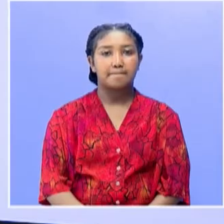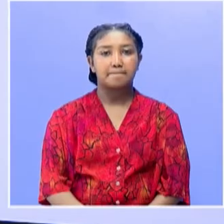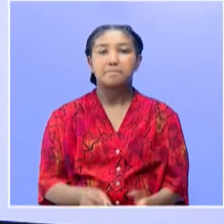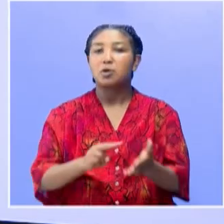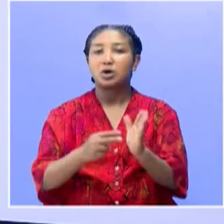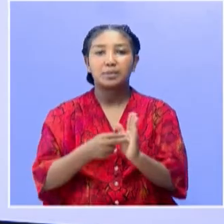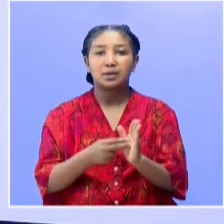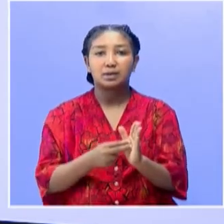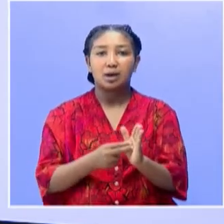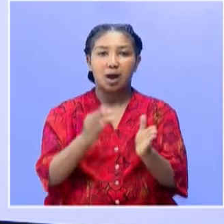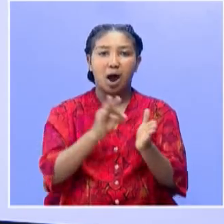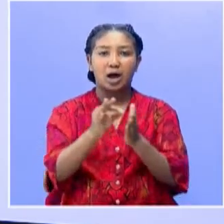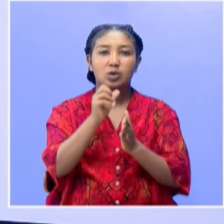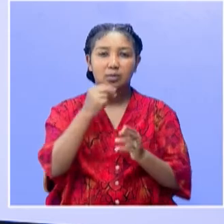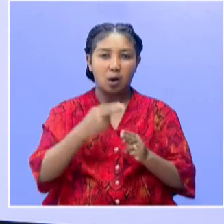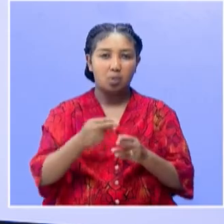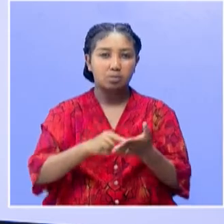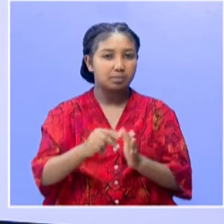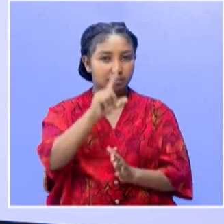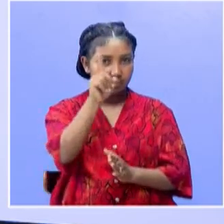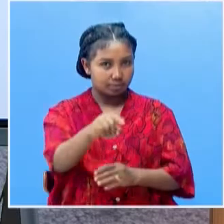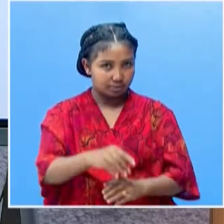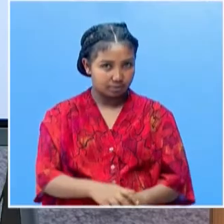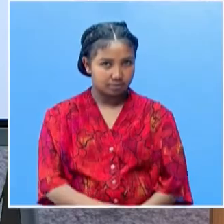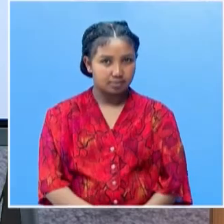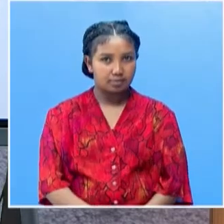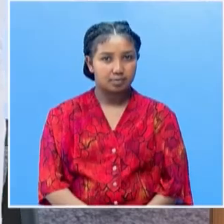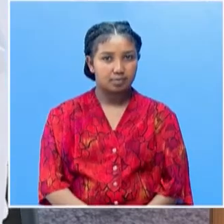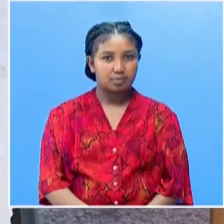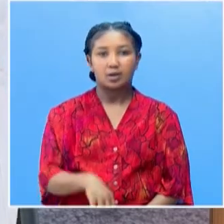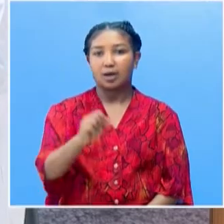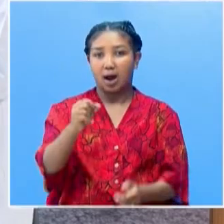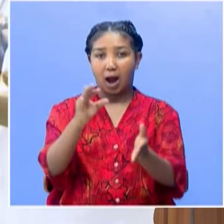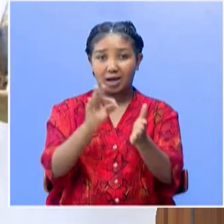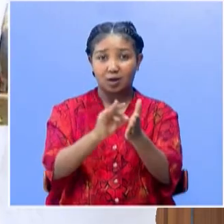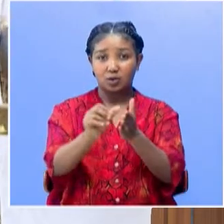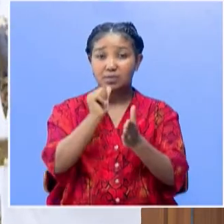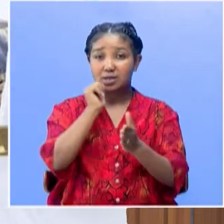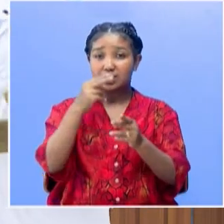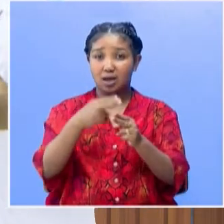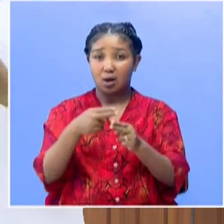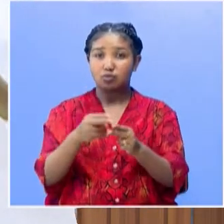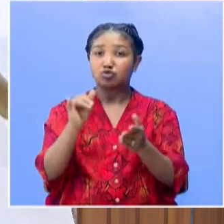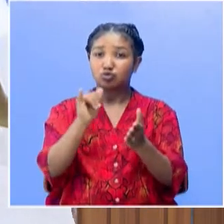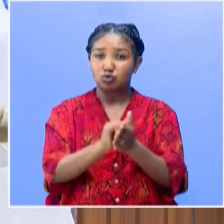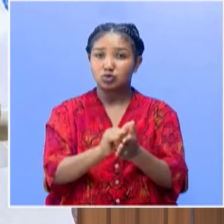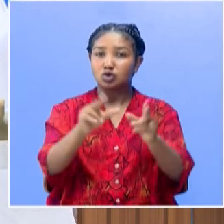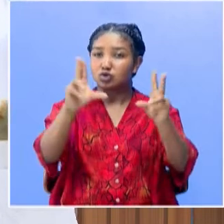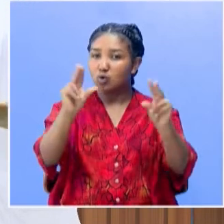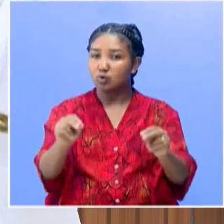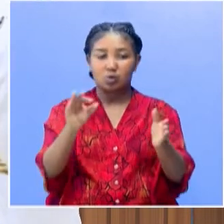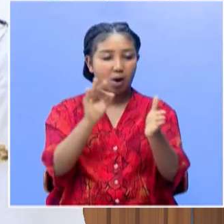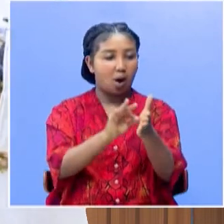What do we mean when we say uncountable nouns? Yes? Yeah, uncountable nouns, those that cannot